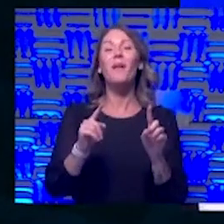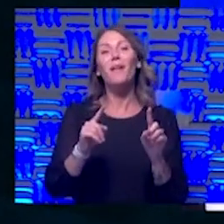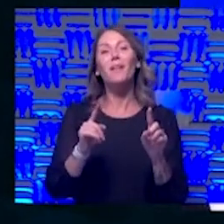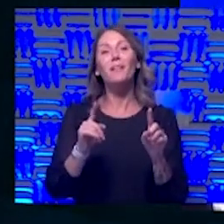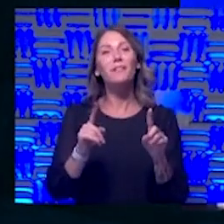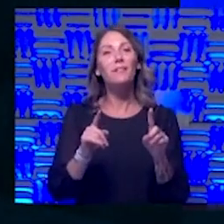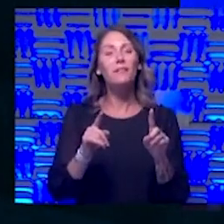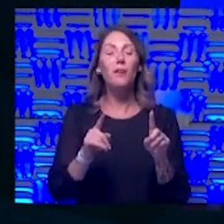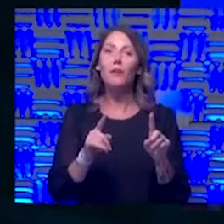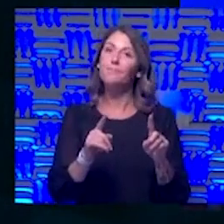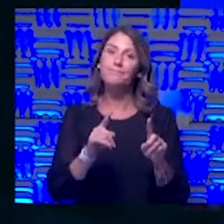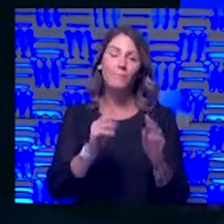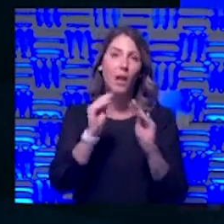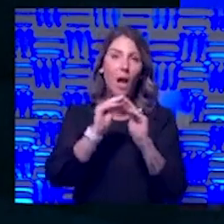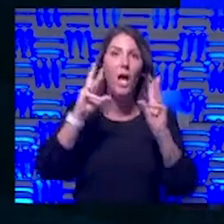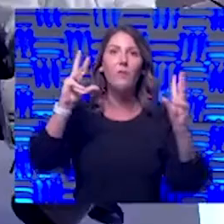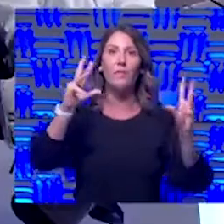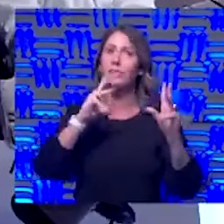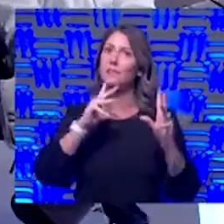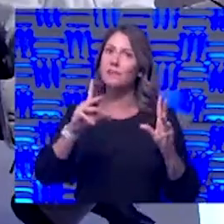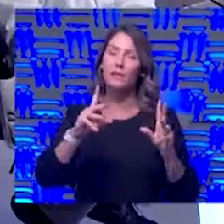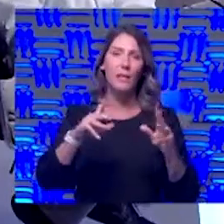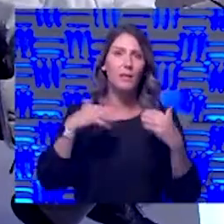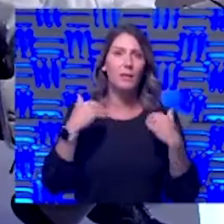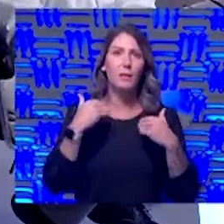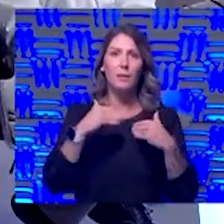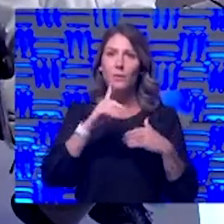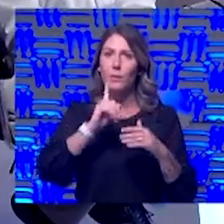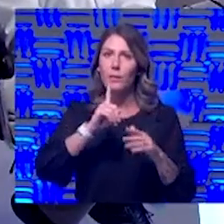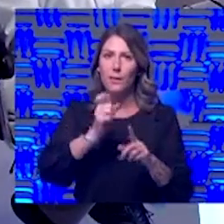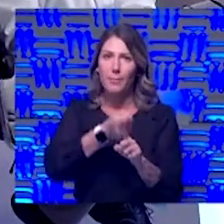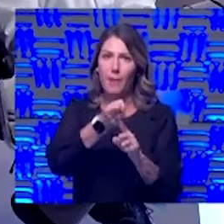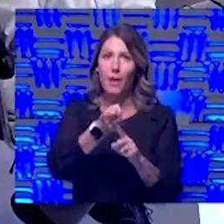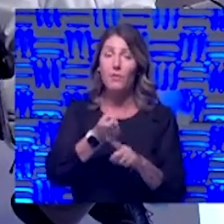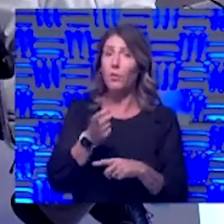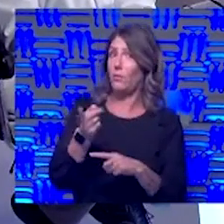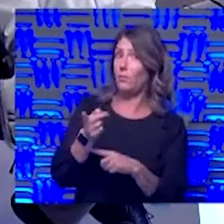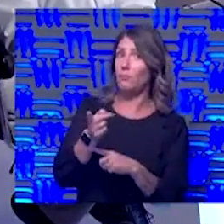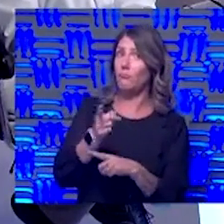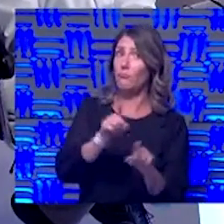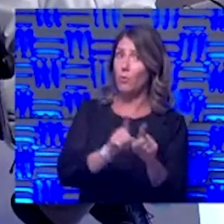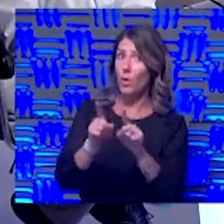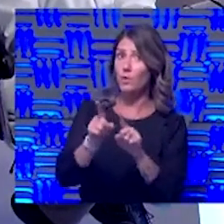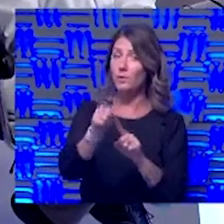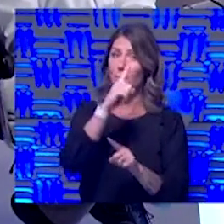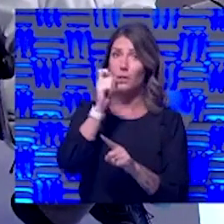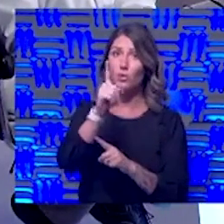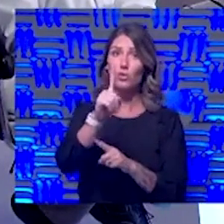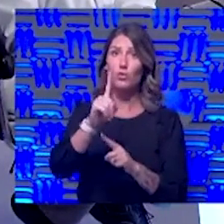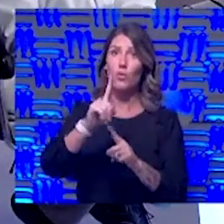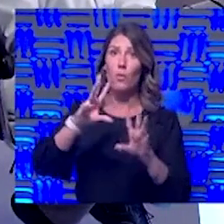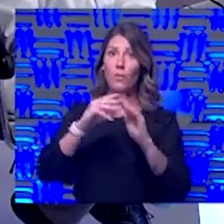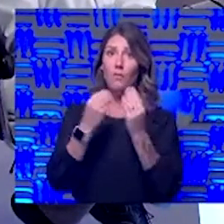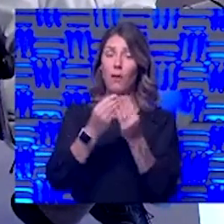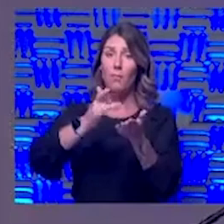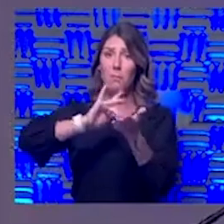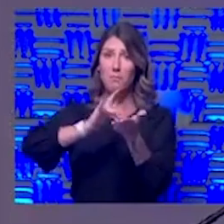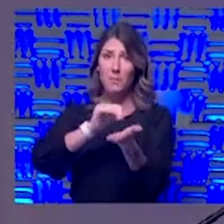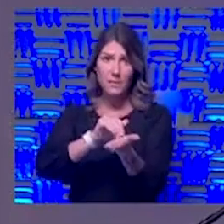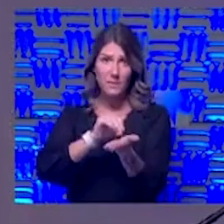the gravity here is so much greater. And you must you deal with this, I suspect, in your role as a family medicine physician.